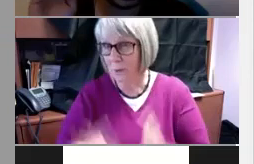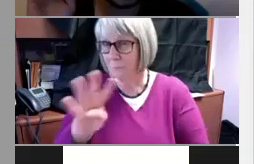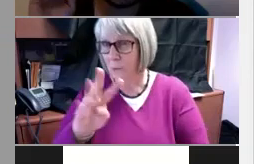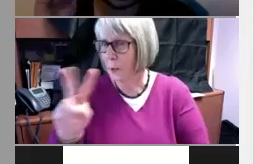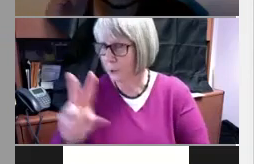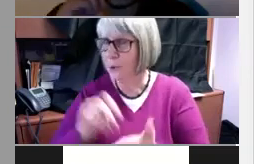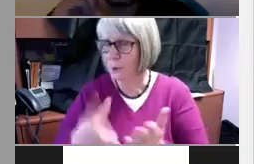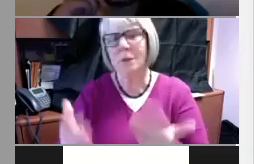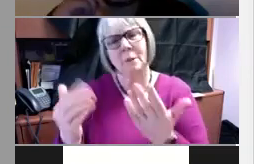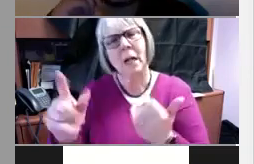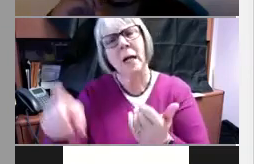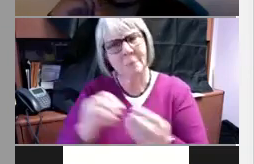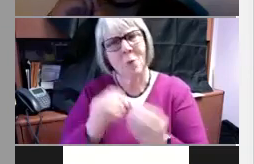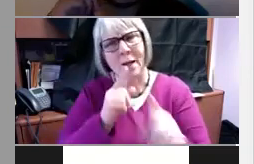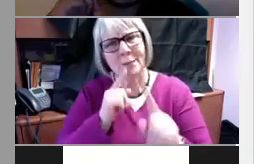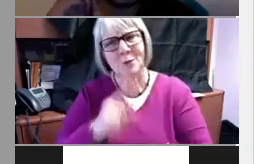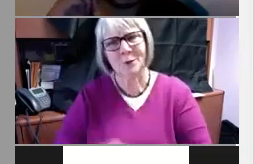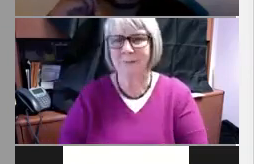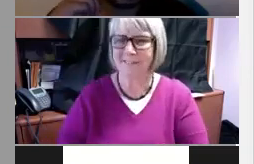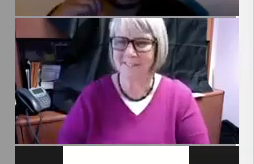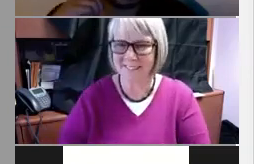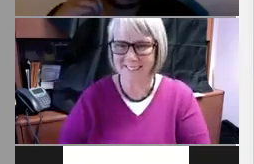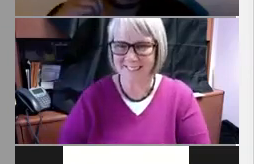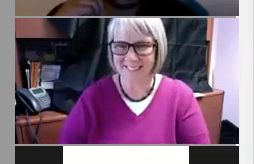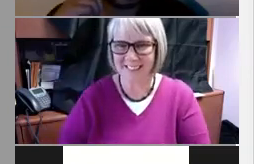So come on, I need more answers.